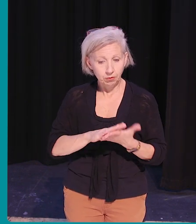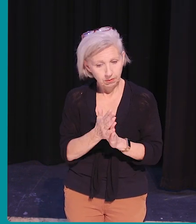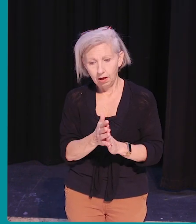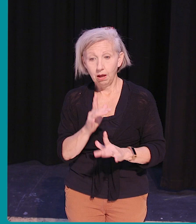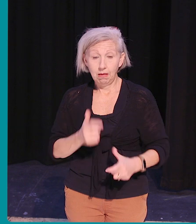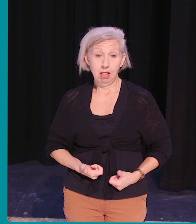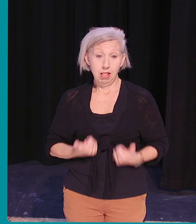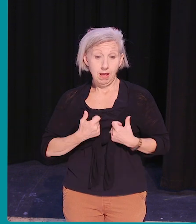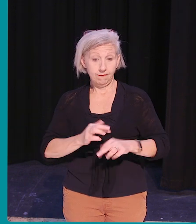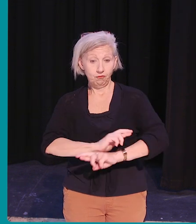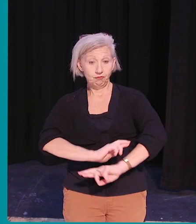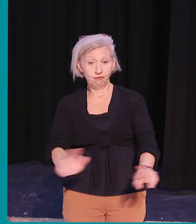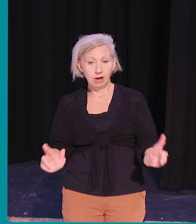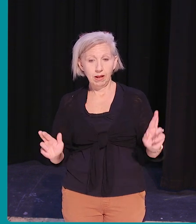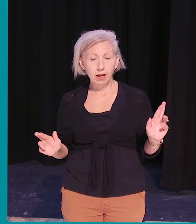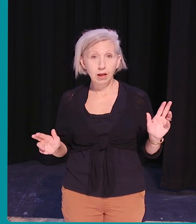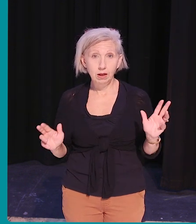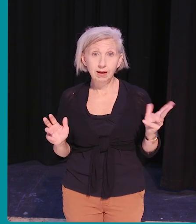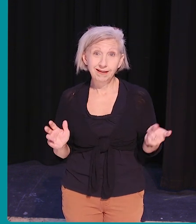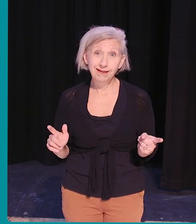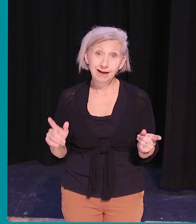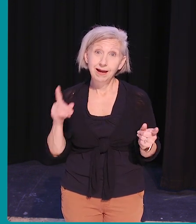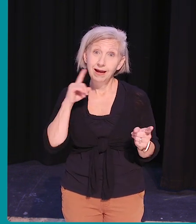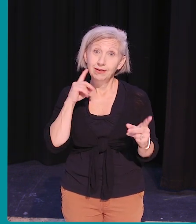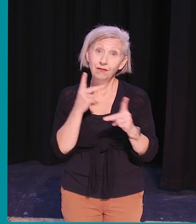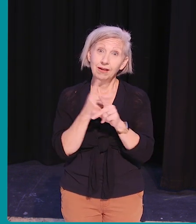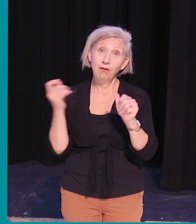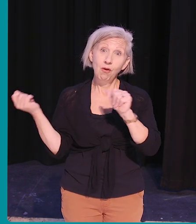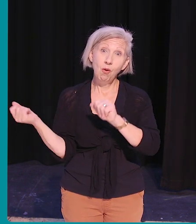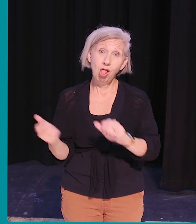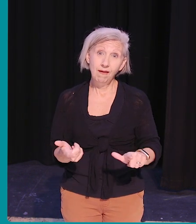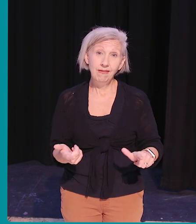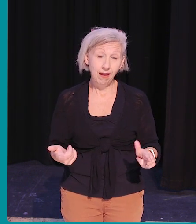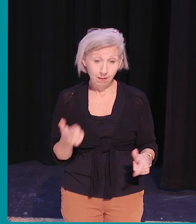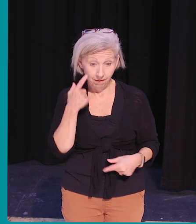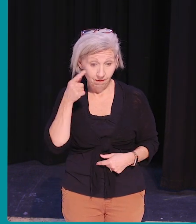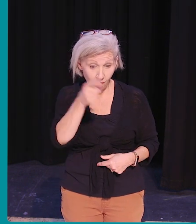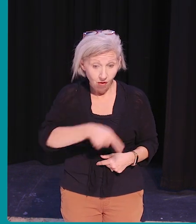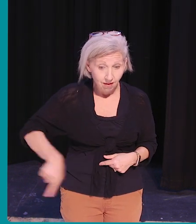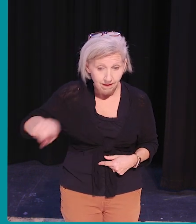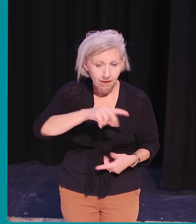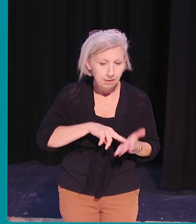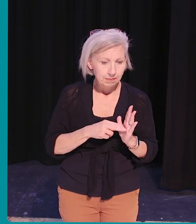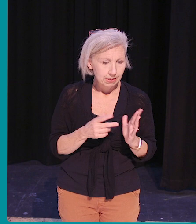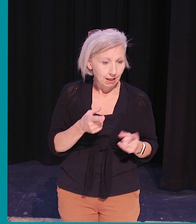kid, then some kids are going to be left behind as we figure out how do we work towards these relevance gaps.